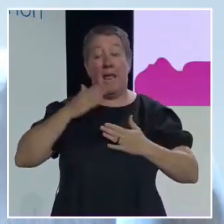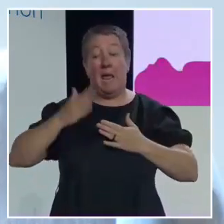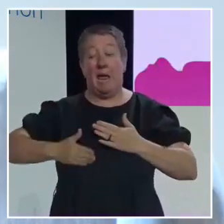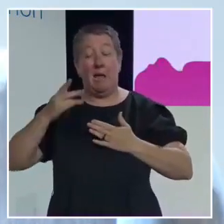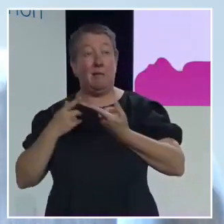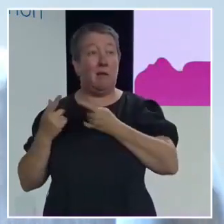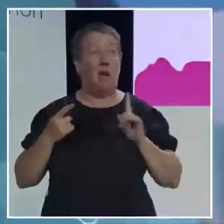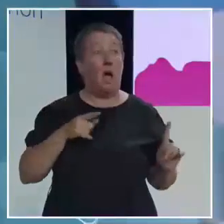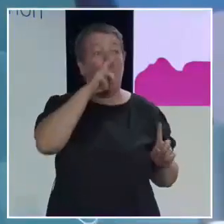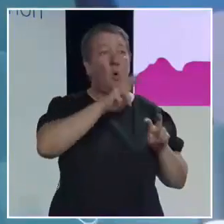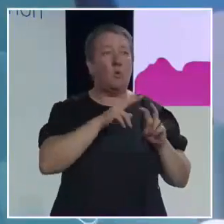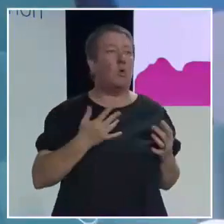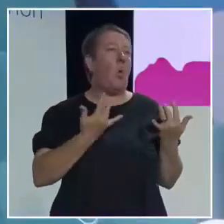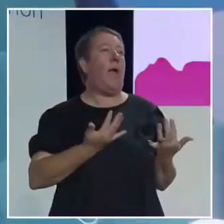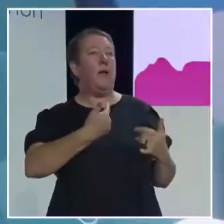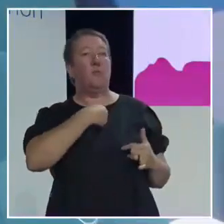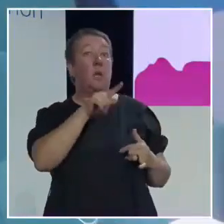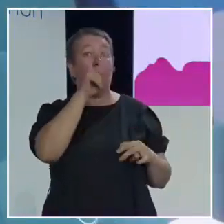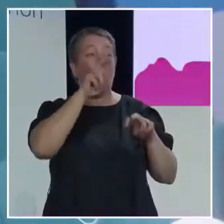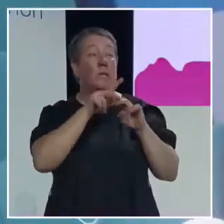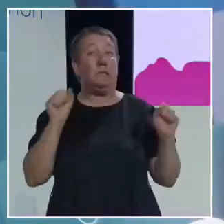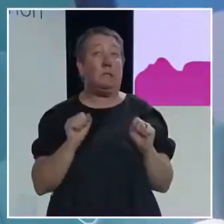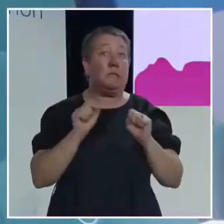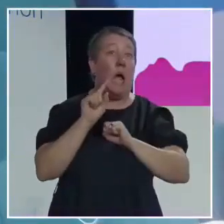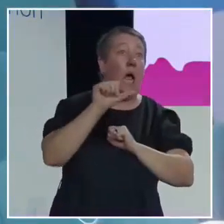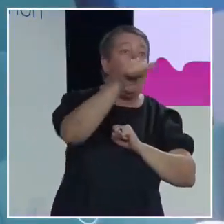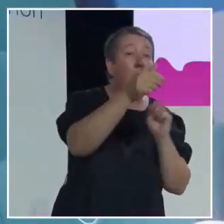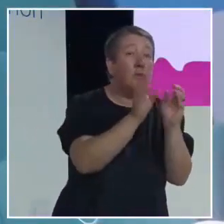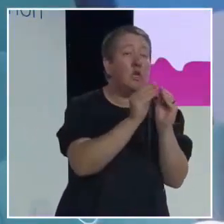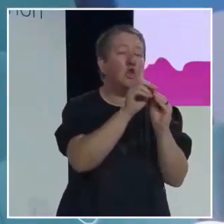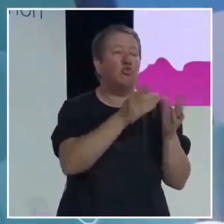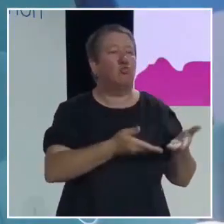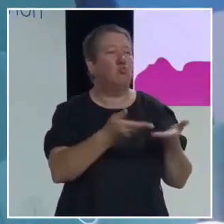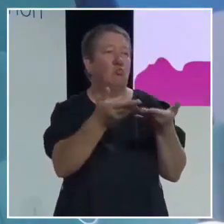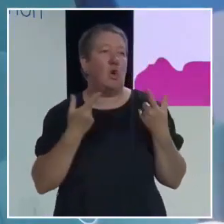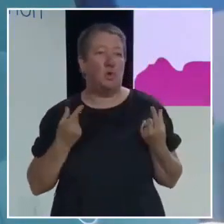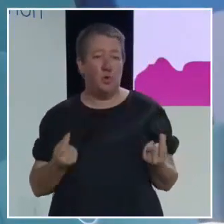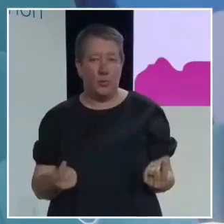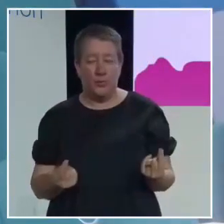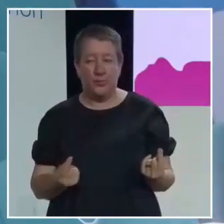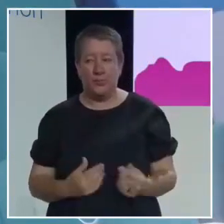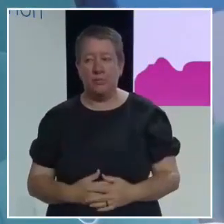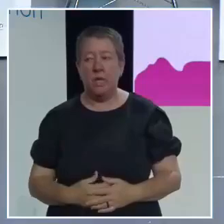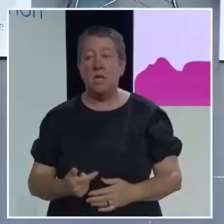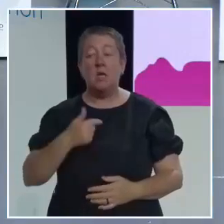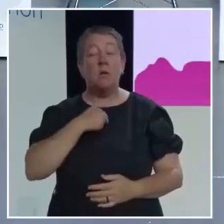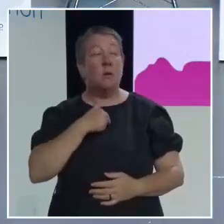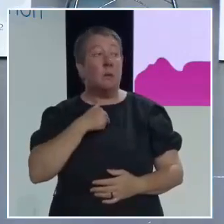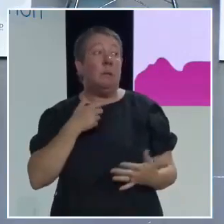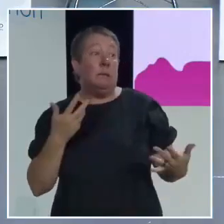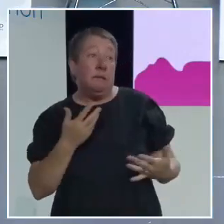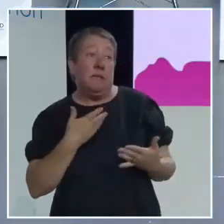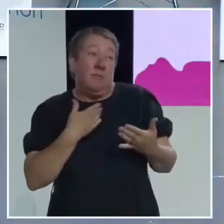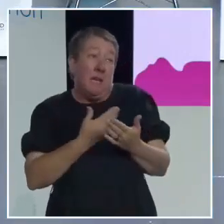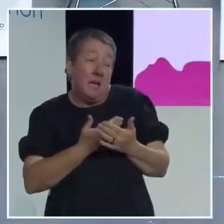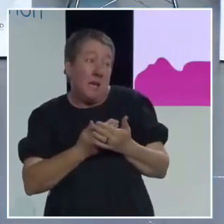you need to wait for me. If you've got a session to rush to, please feel free to go and do that. I would like, if I may,